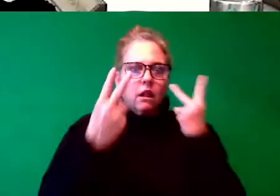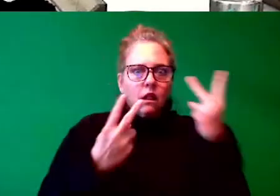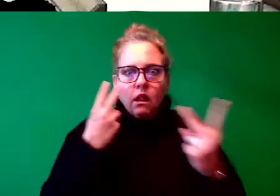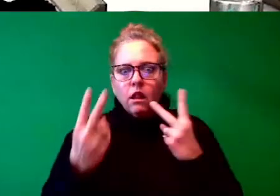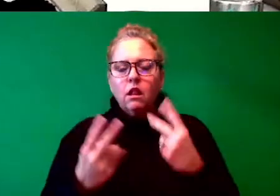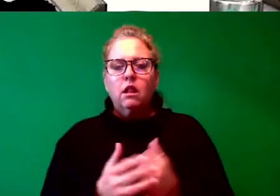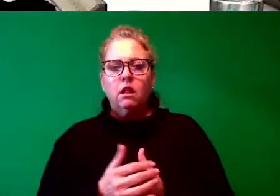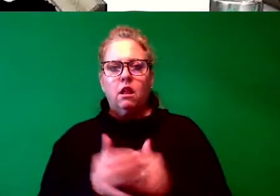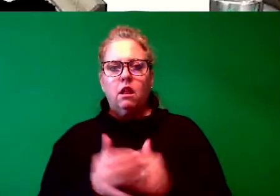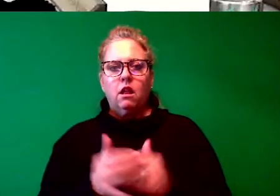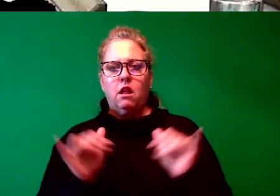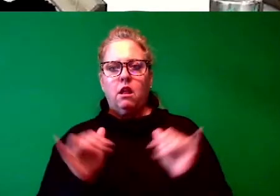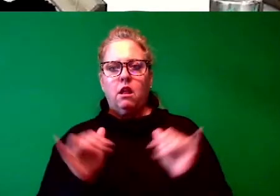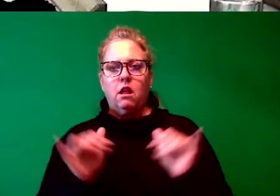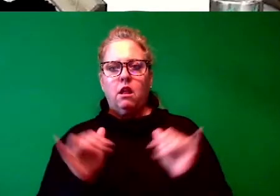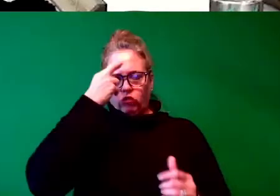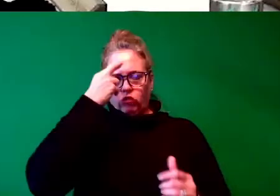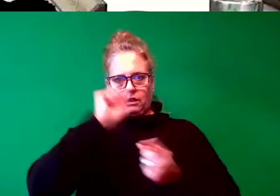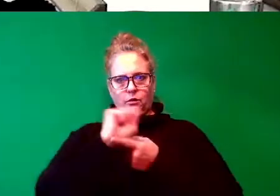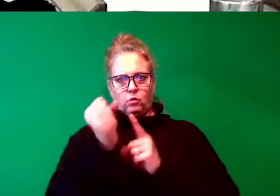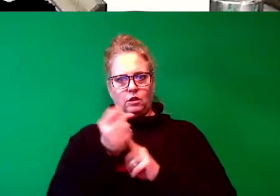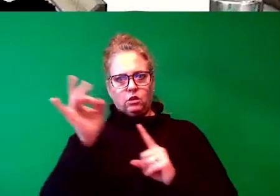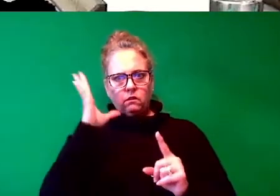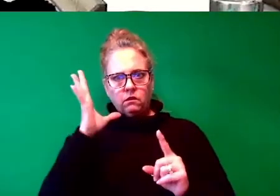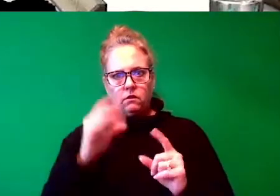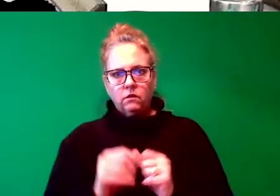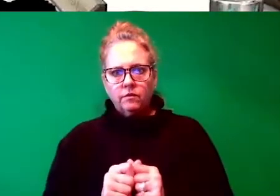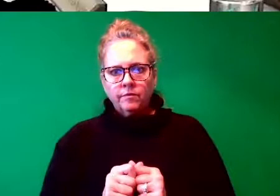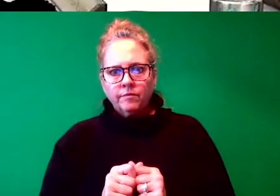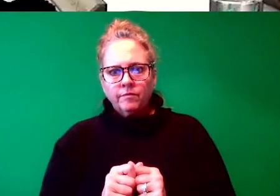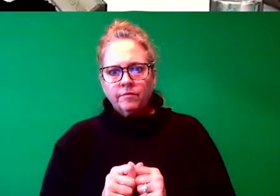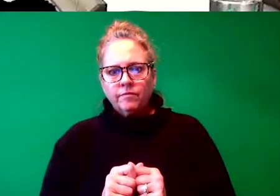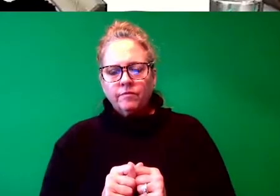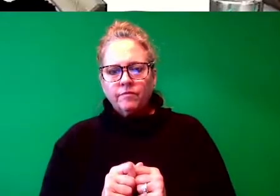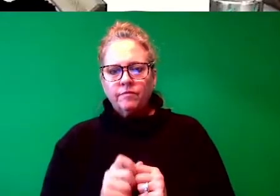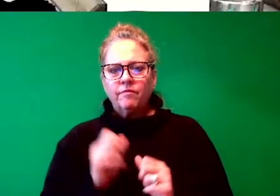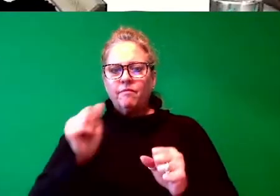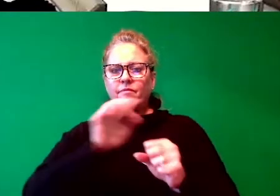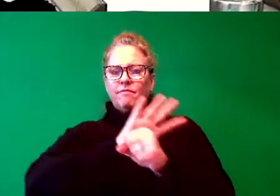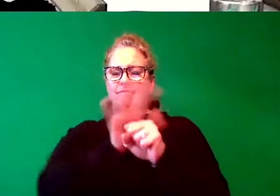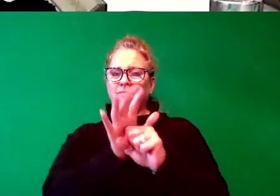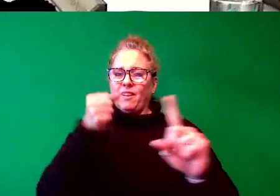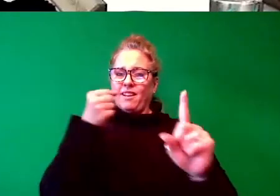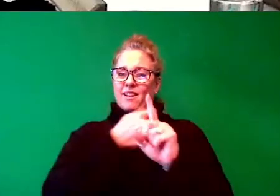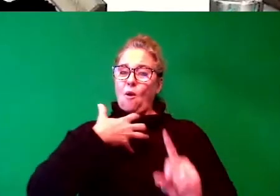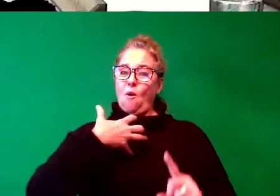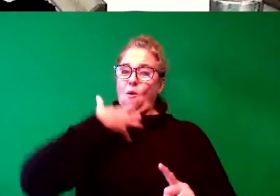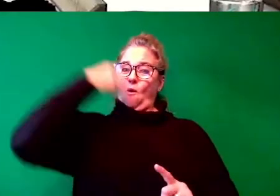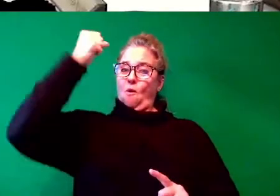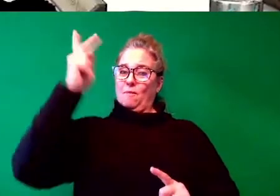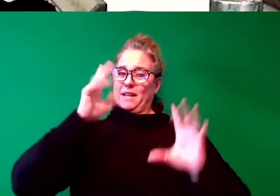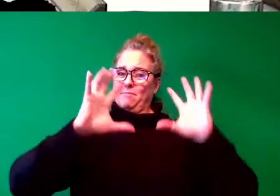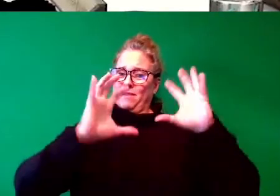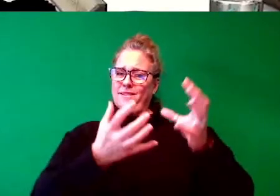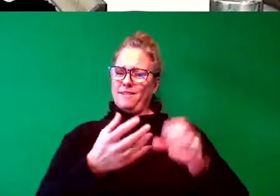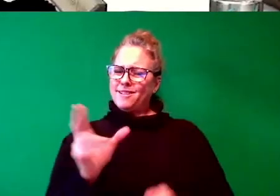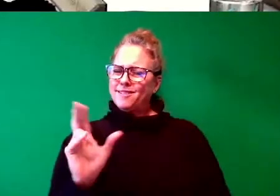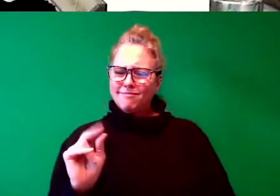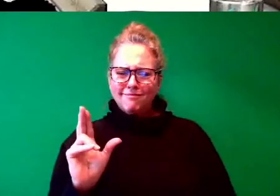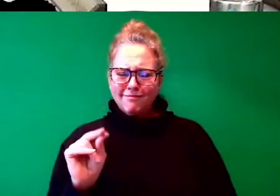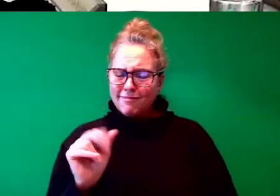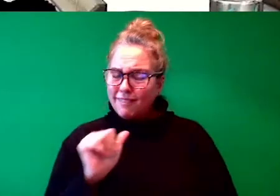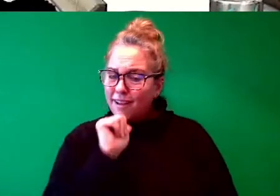the effect that this only affects older people, so it's not a concern of mine. While